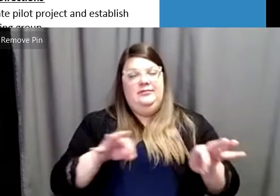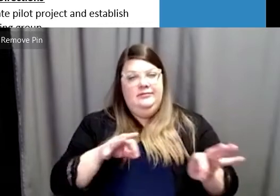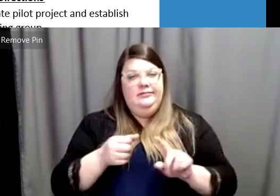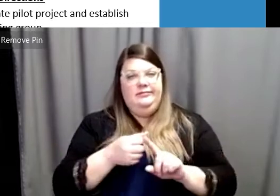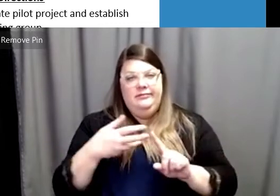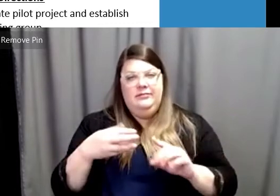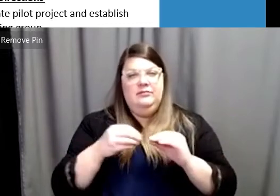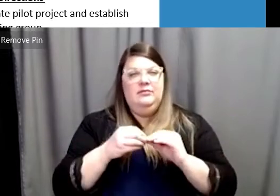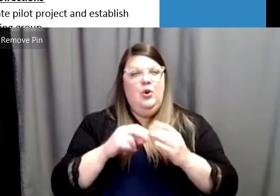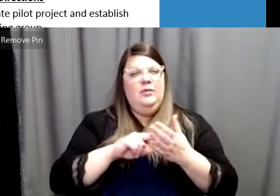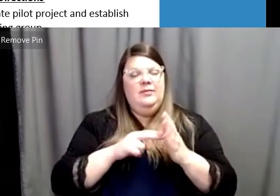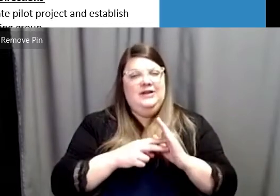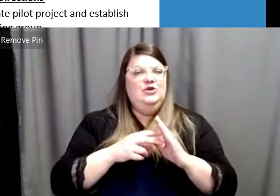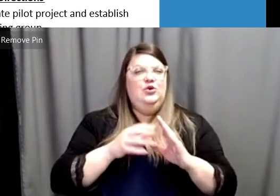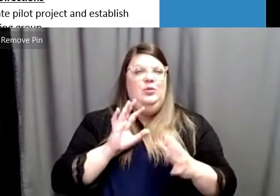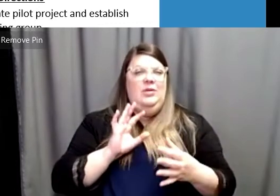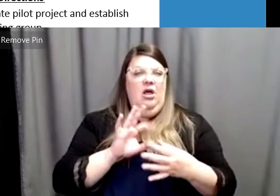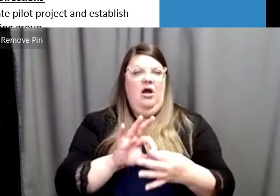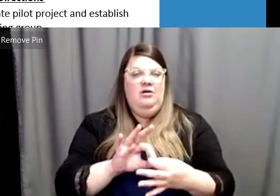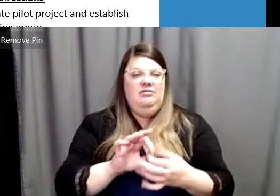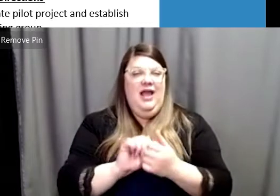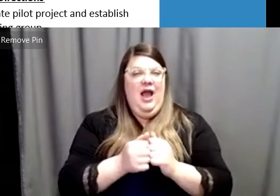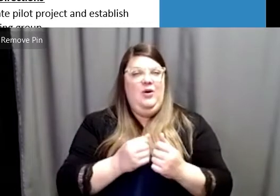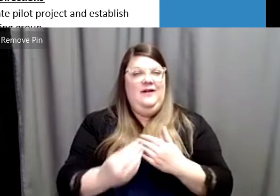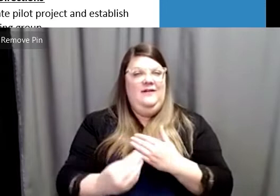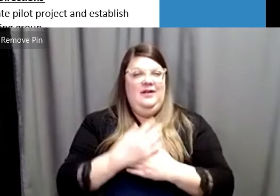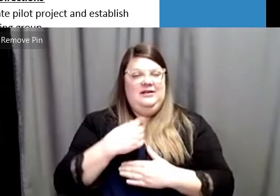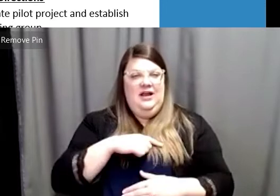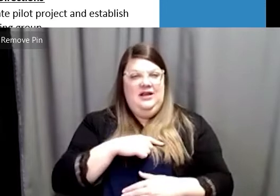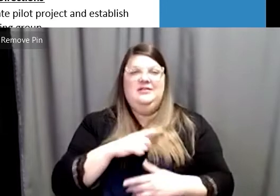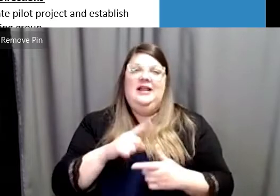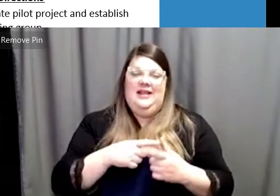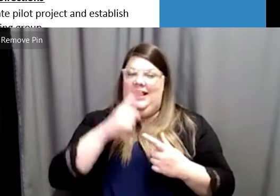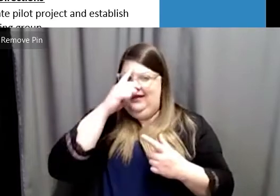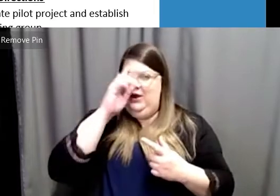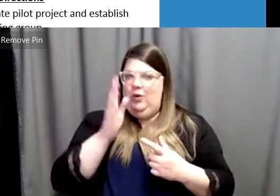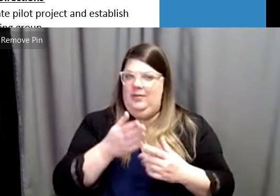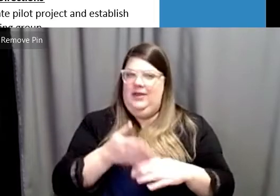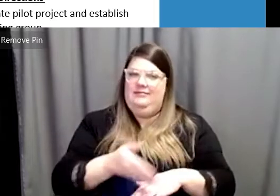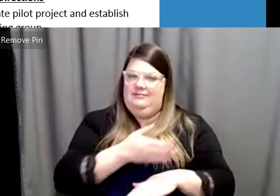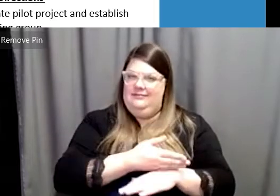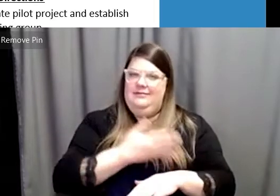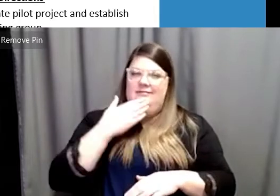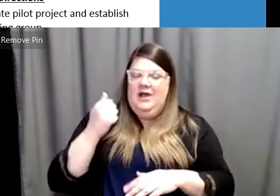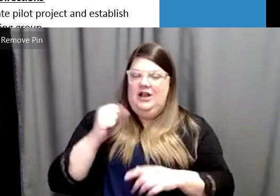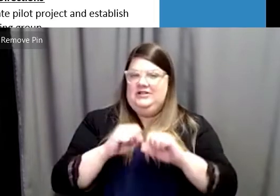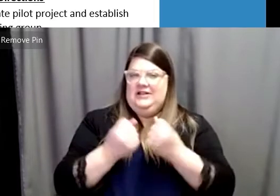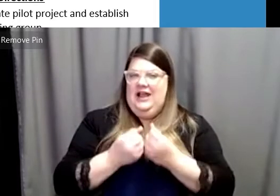and how it affects us, then I think we're going to be a better society for